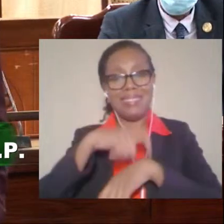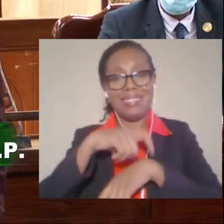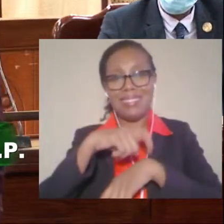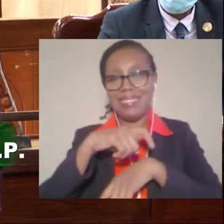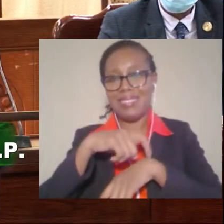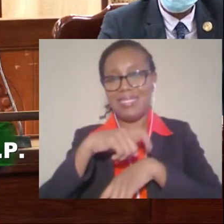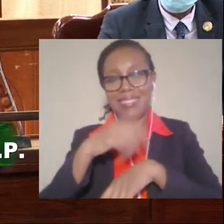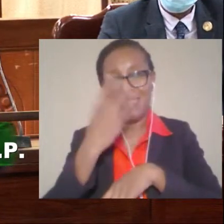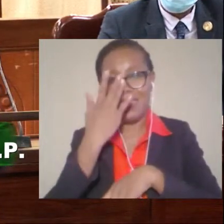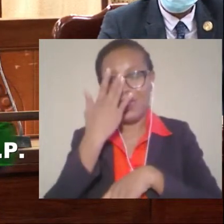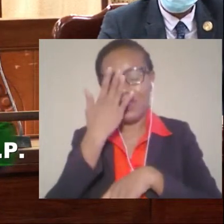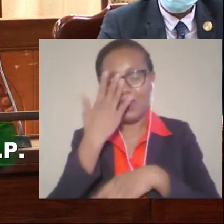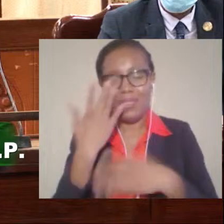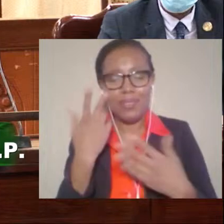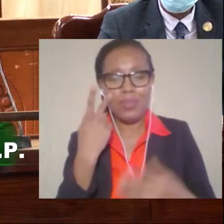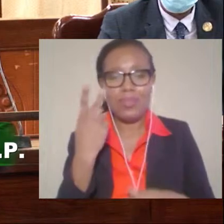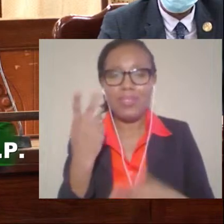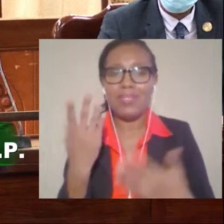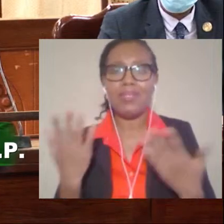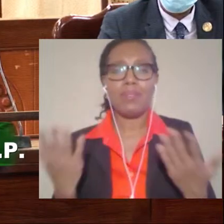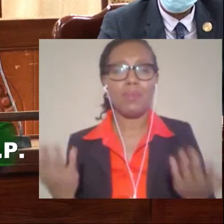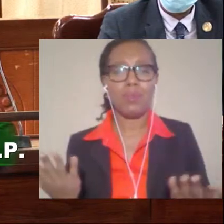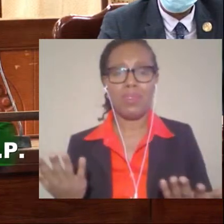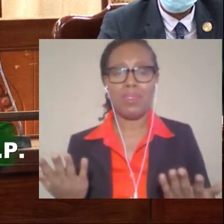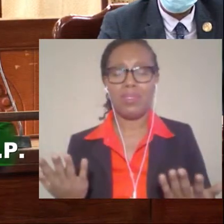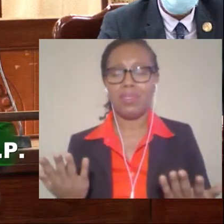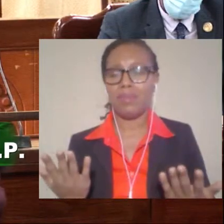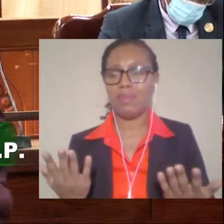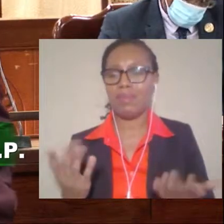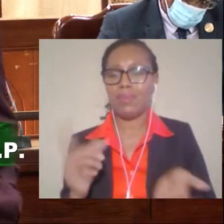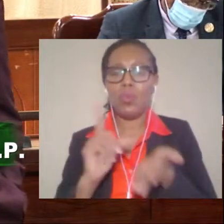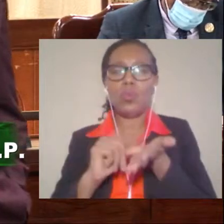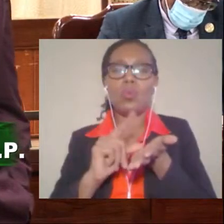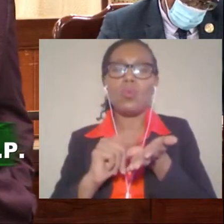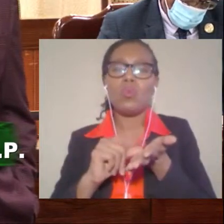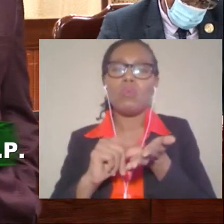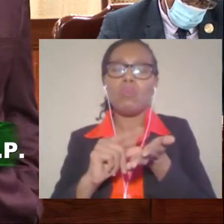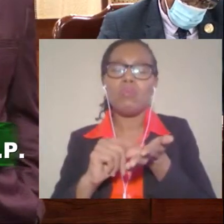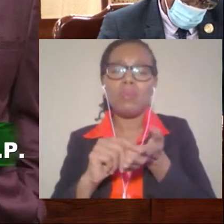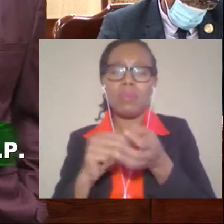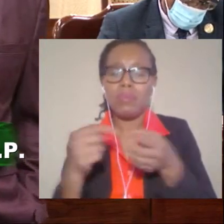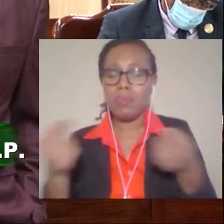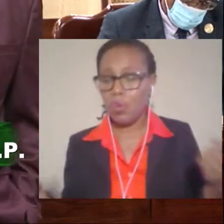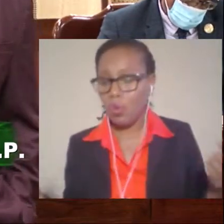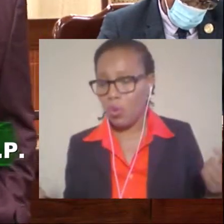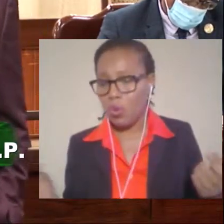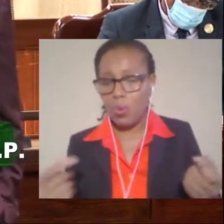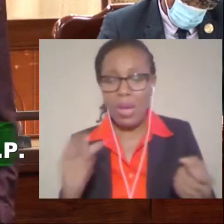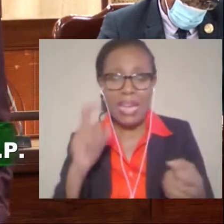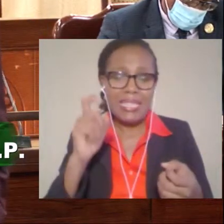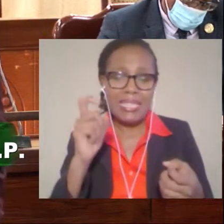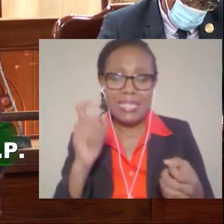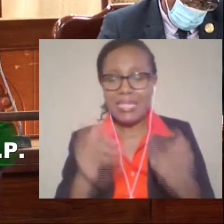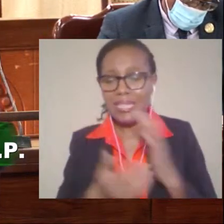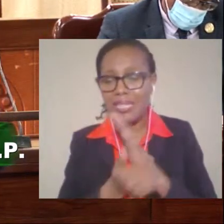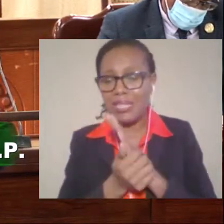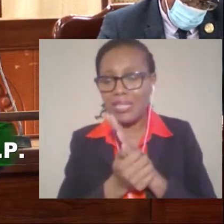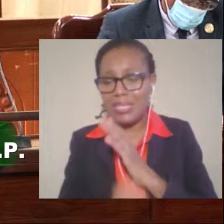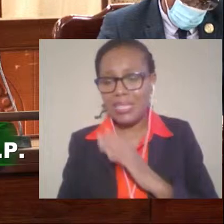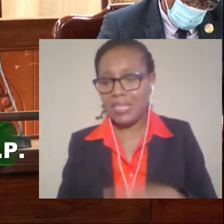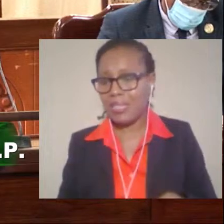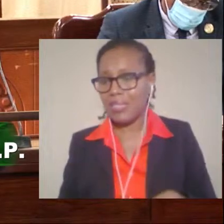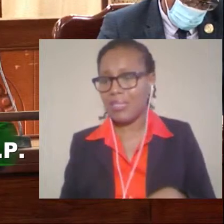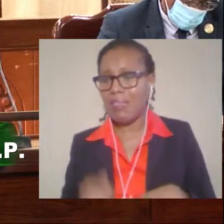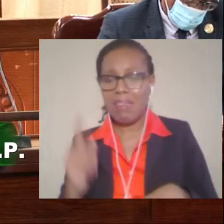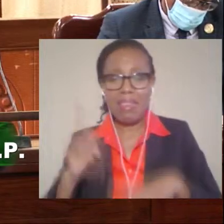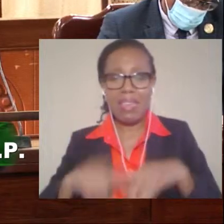applications appearing in the media. This entity wants this skill and it has to be found and located abroad because it can't